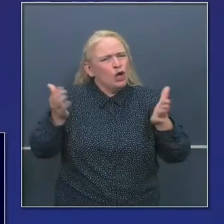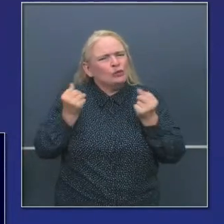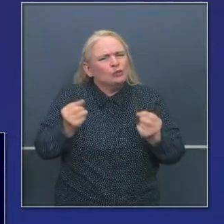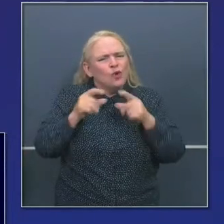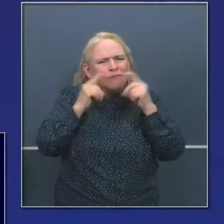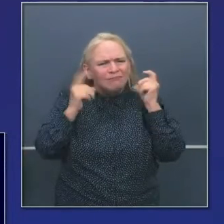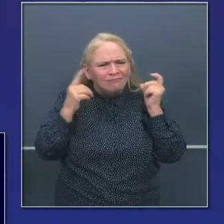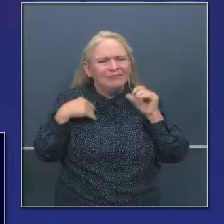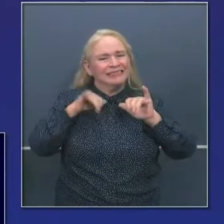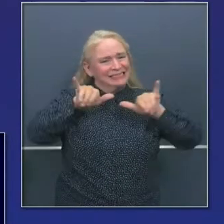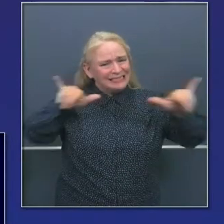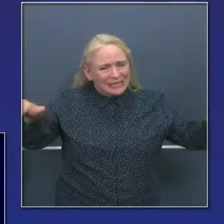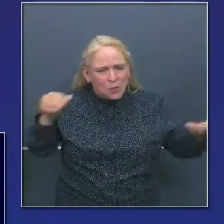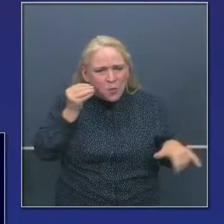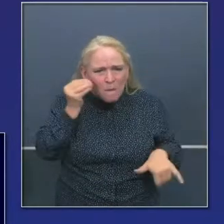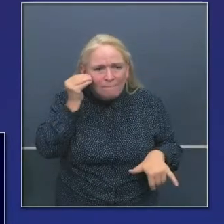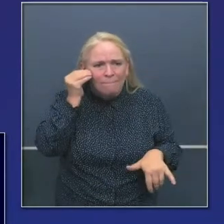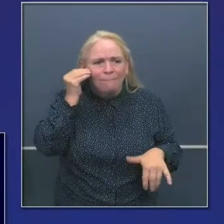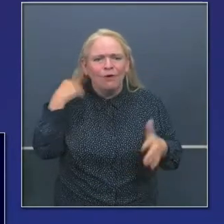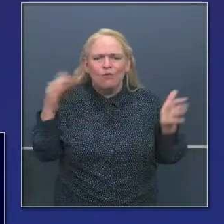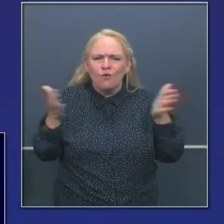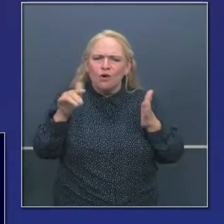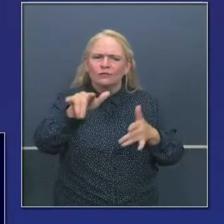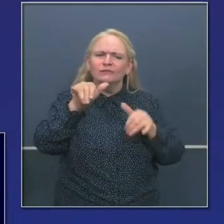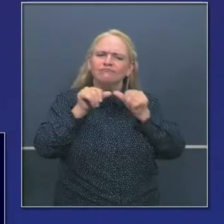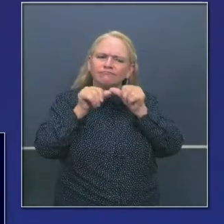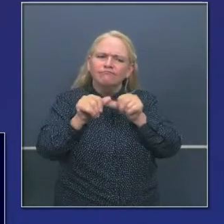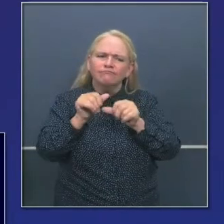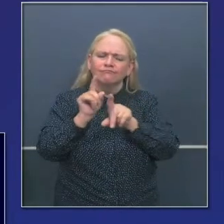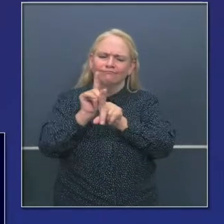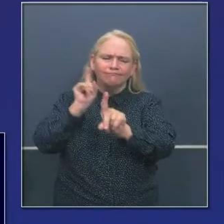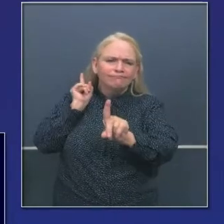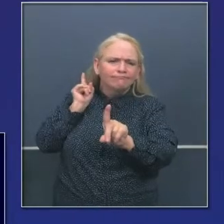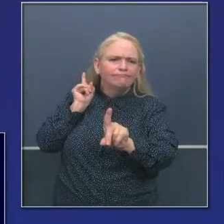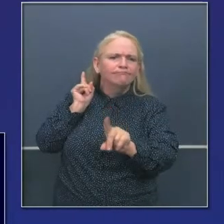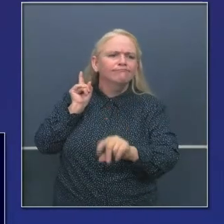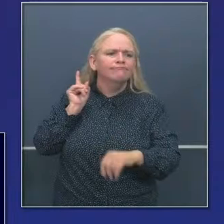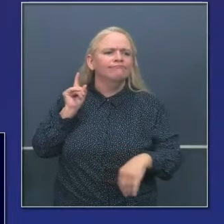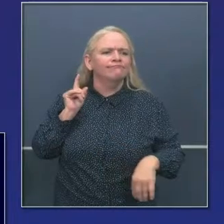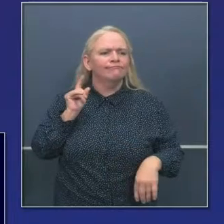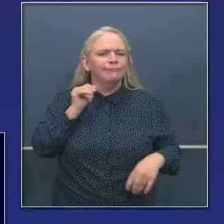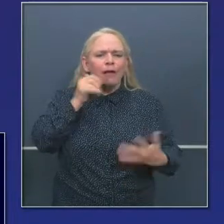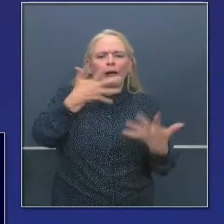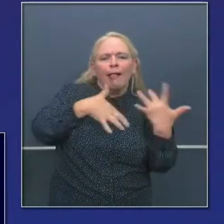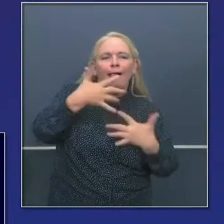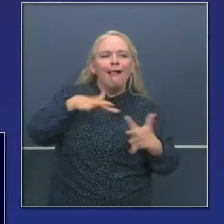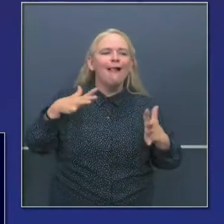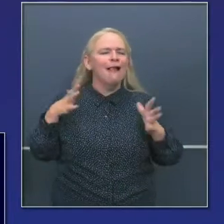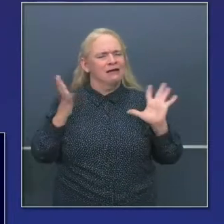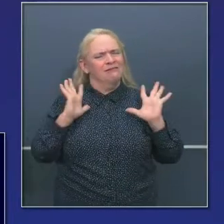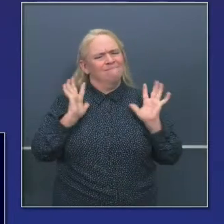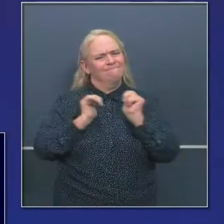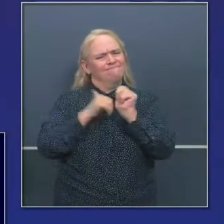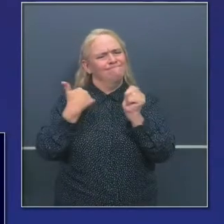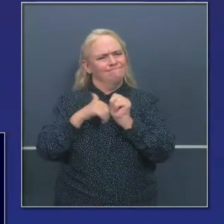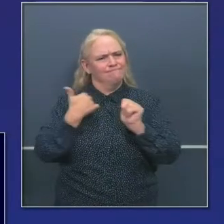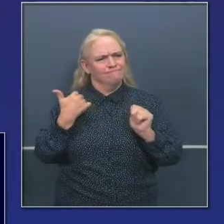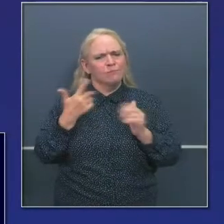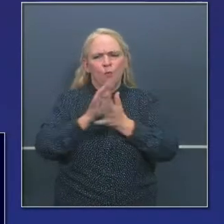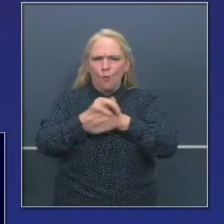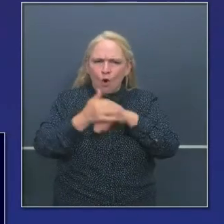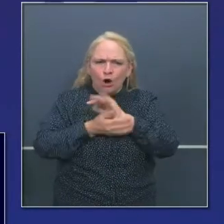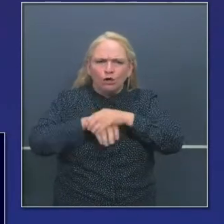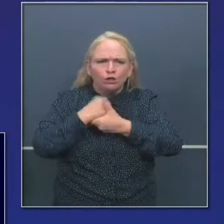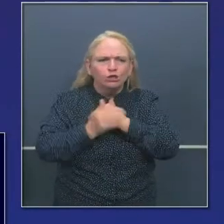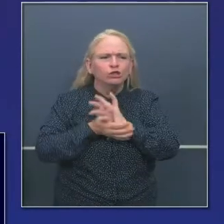formally advanced, encouraging you to practice physical distancing, social distancing, to do the kind of hygiene that